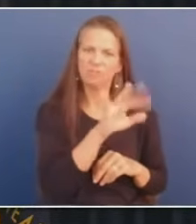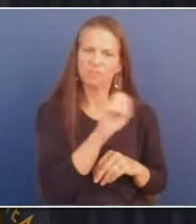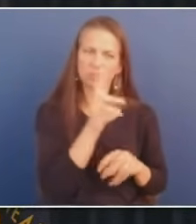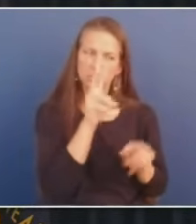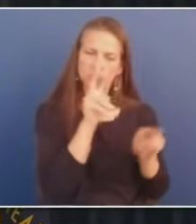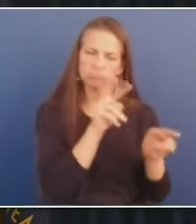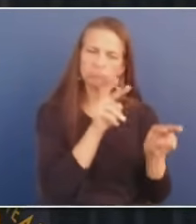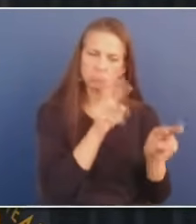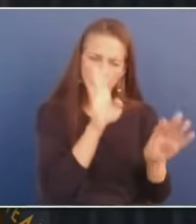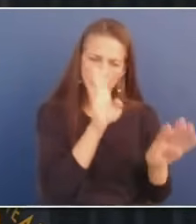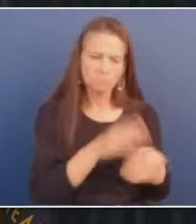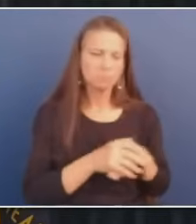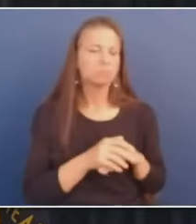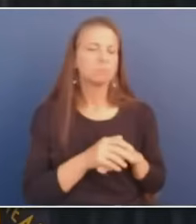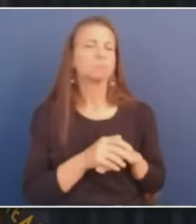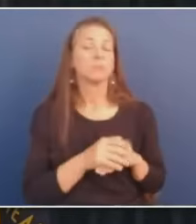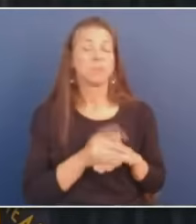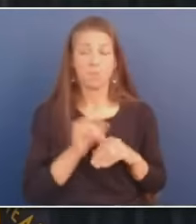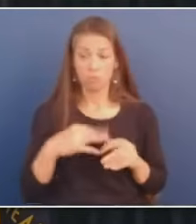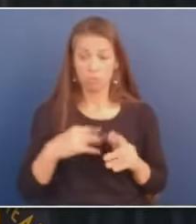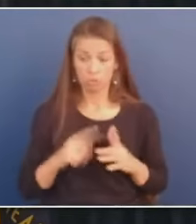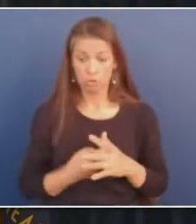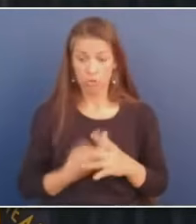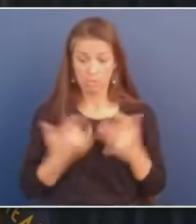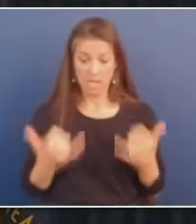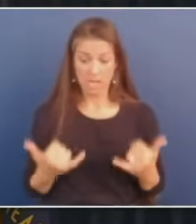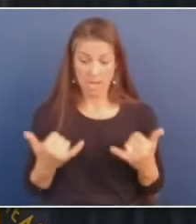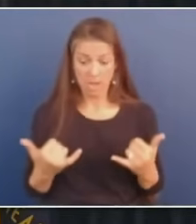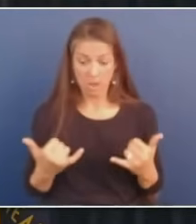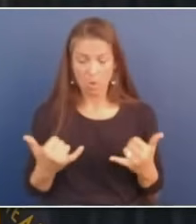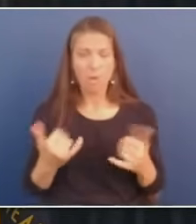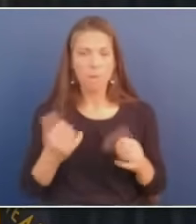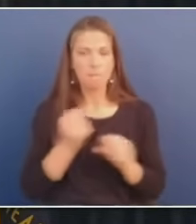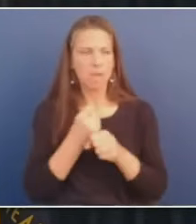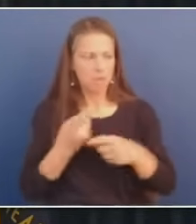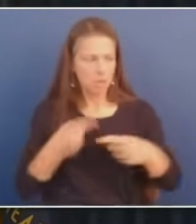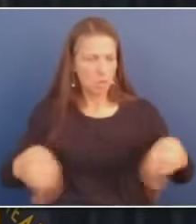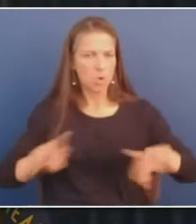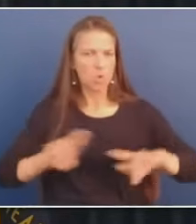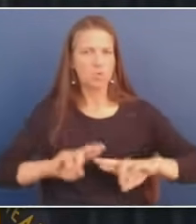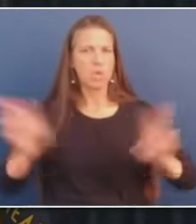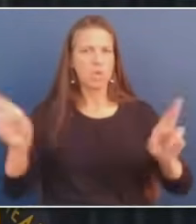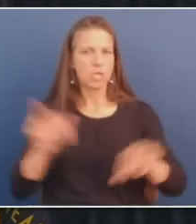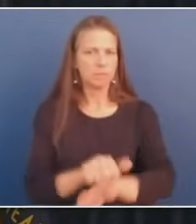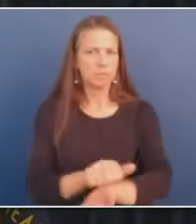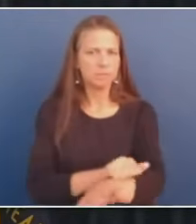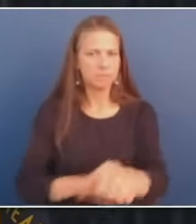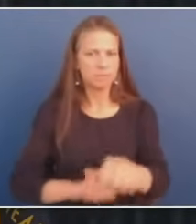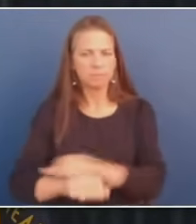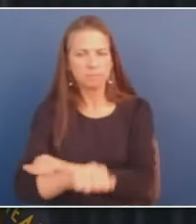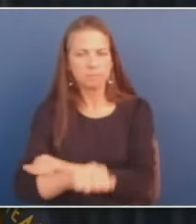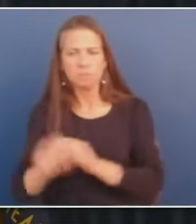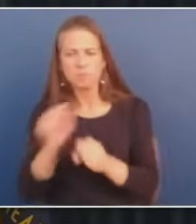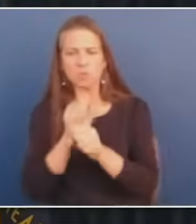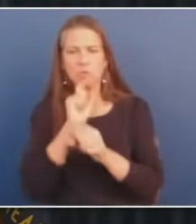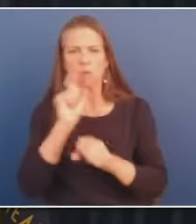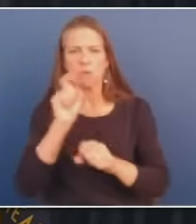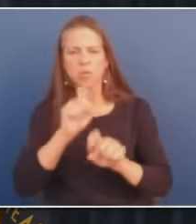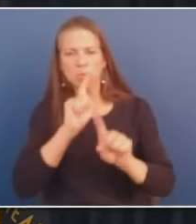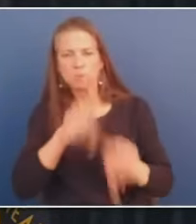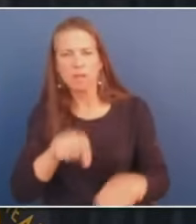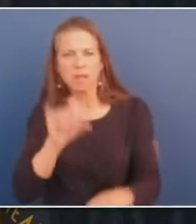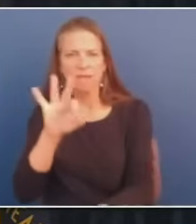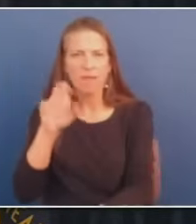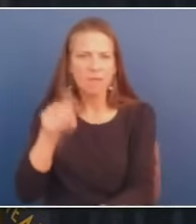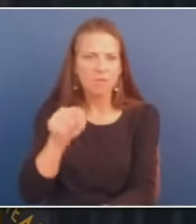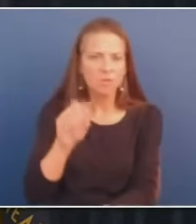By activating now, we will increase our situational awareness for the event. It'll ensure faster response times in case there is a need, and we'll have